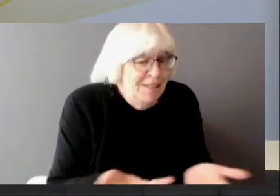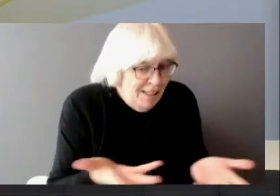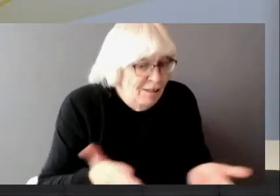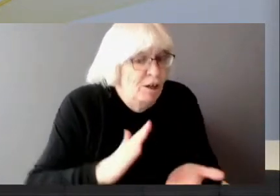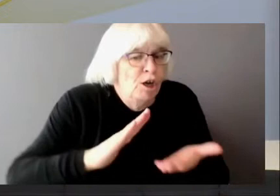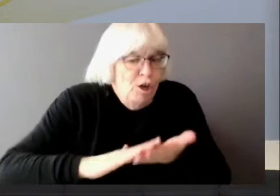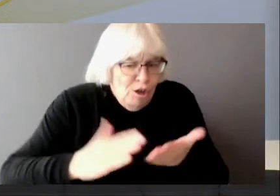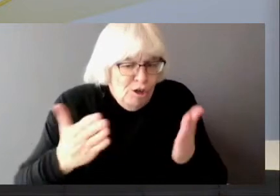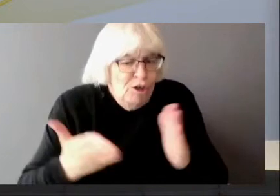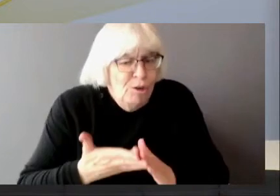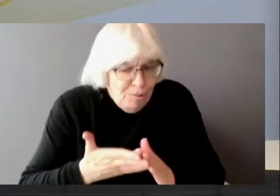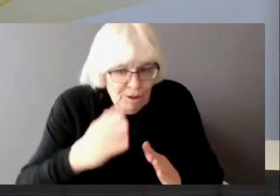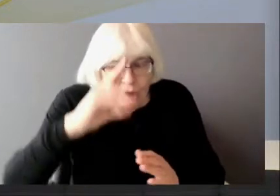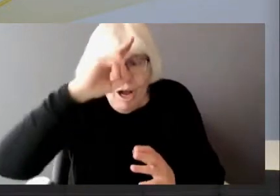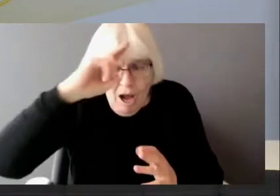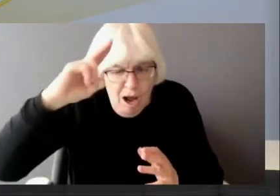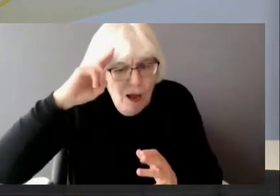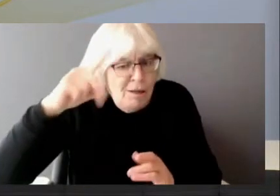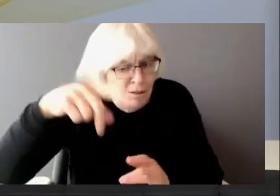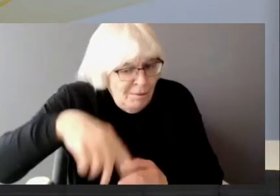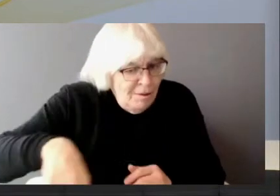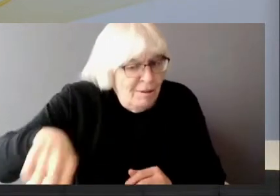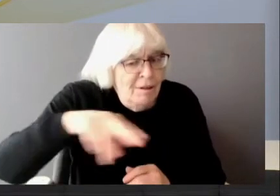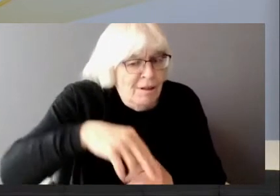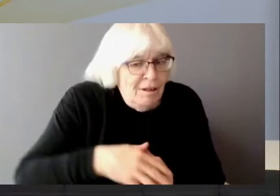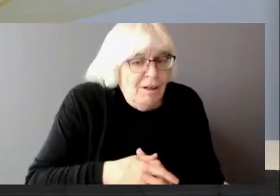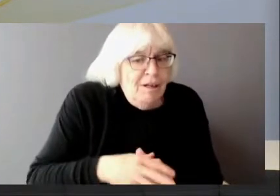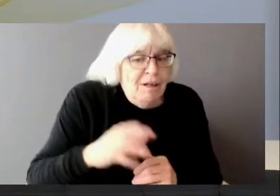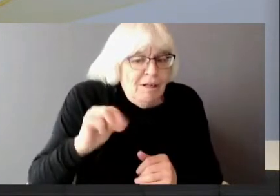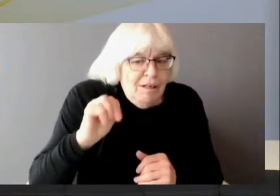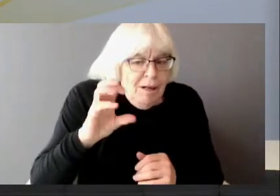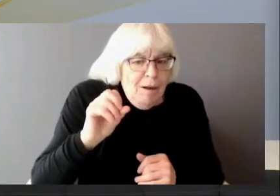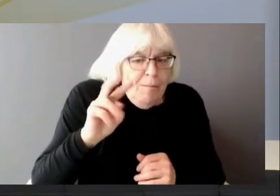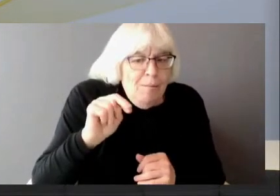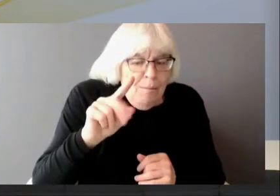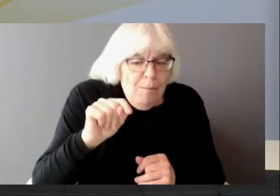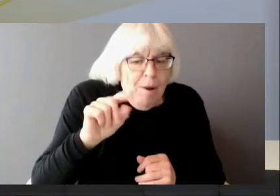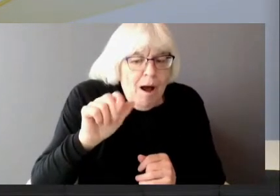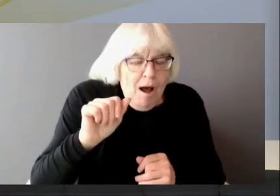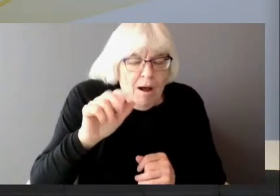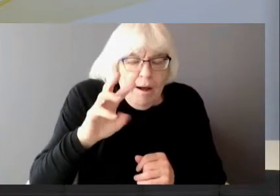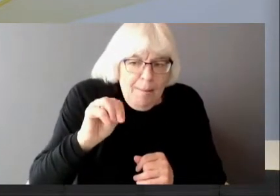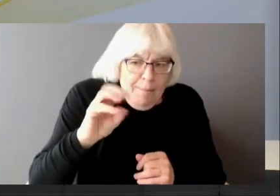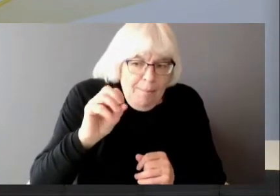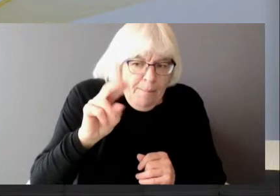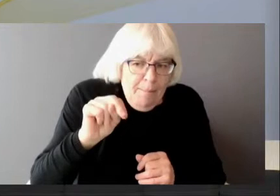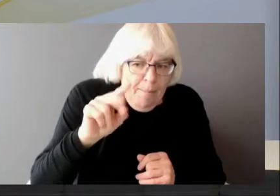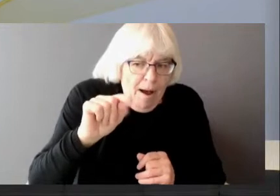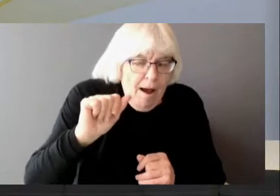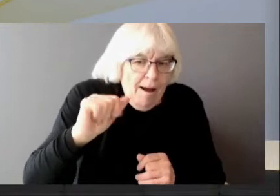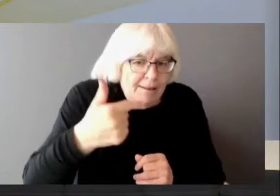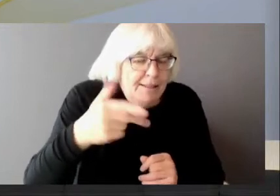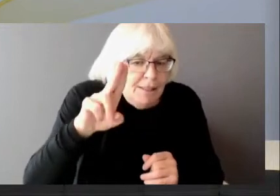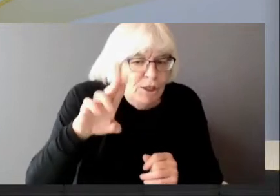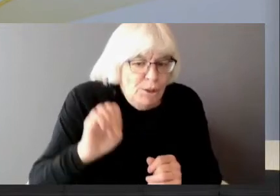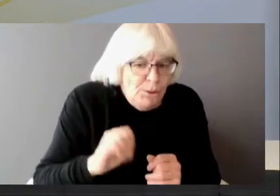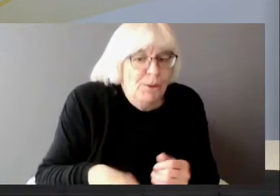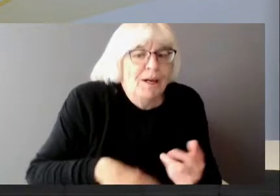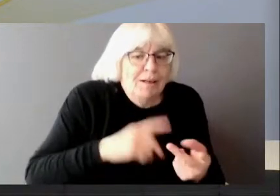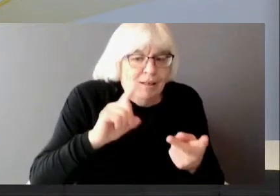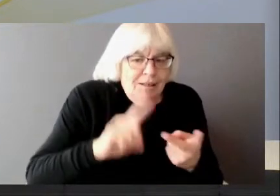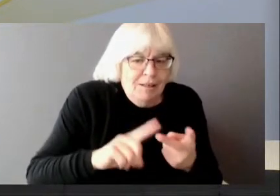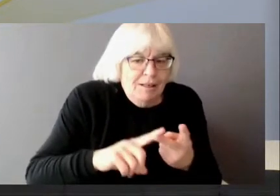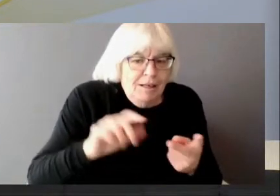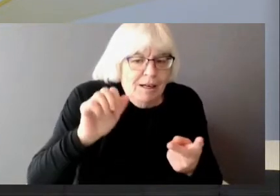and Alberton hospitals. We've used our rapid tests as part of the 20 to 29-year-old